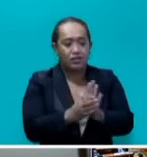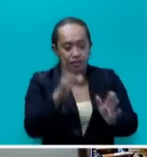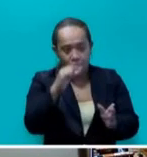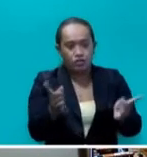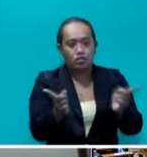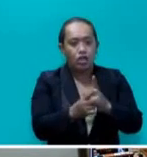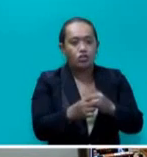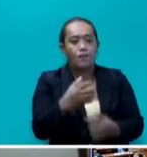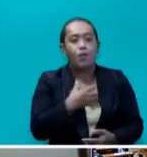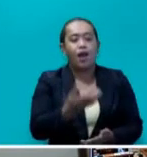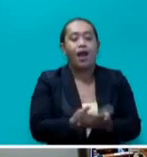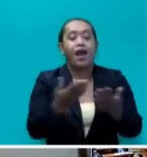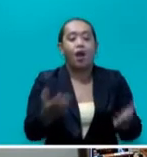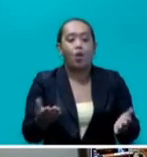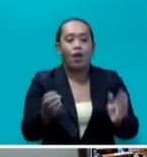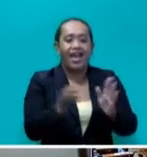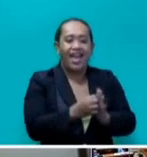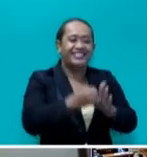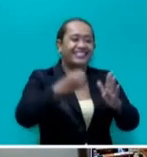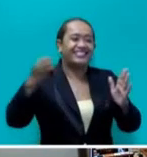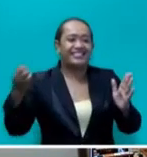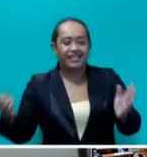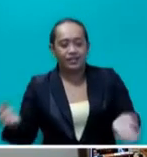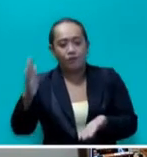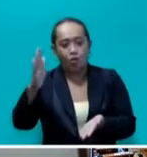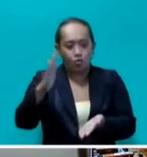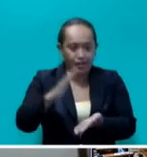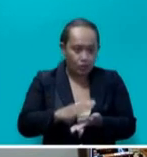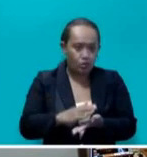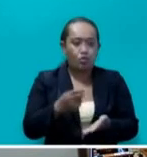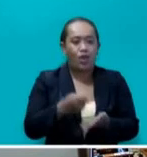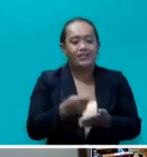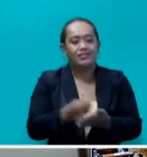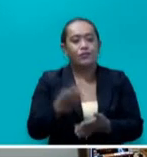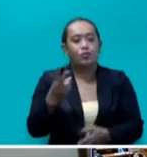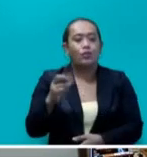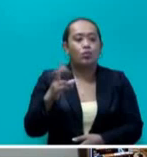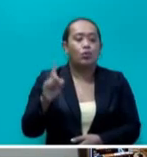FNPF Act and extended the period for the reduced rates to 31 December 2021.